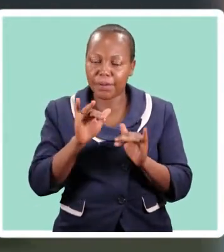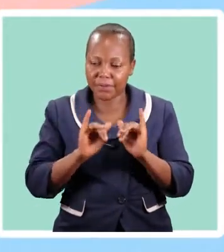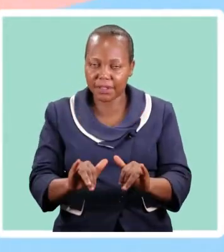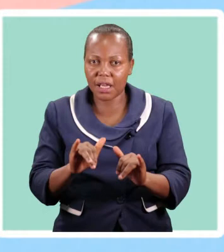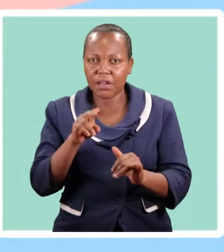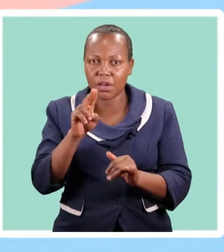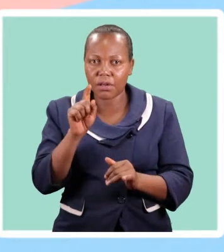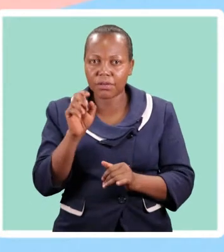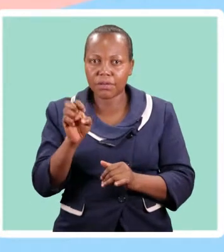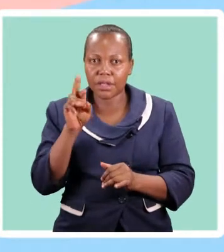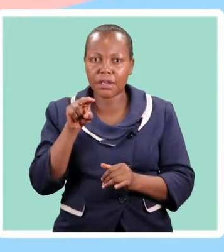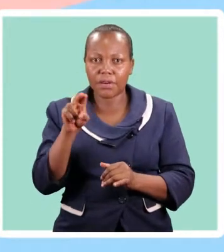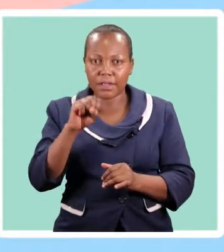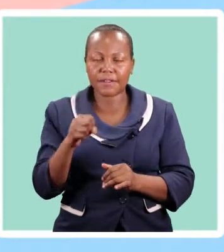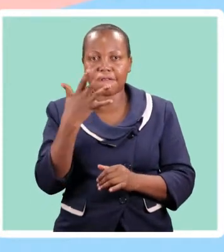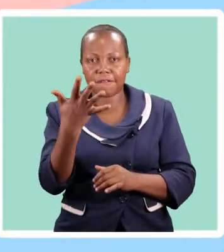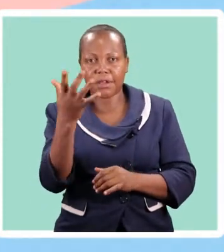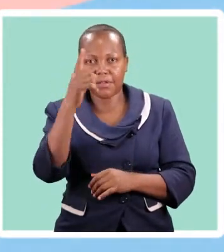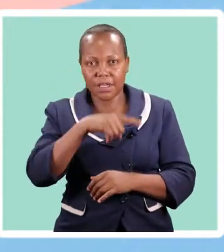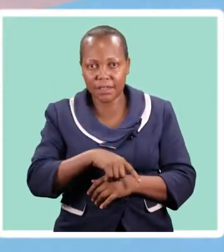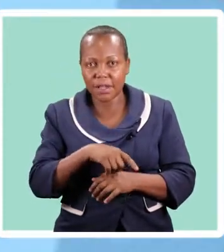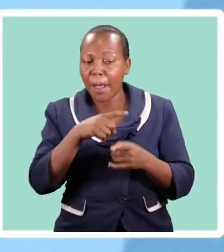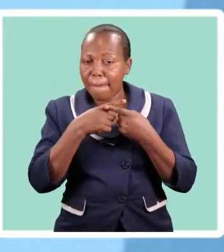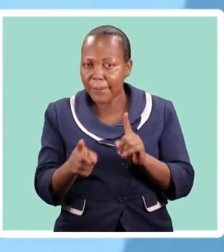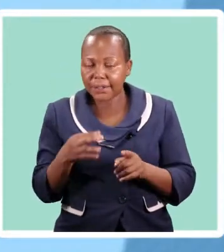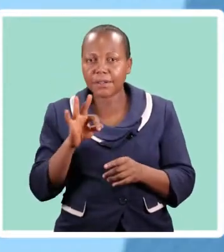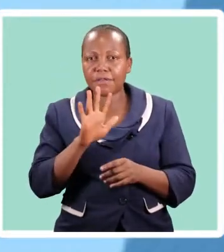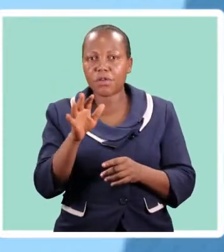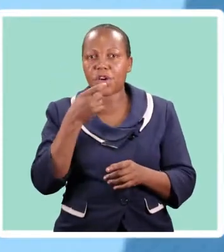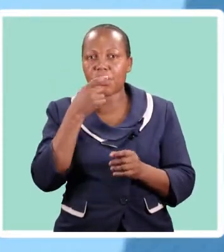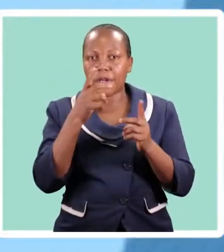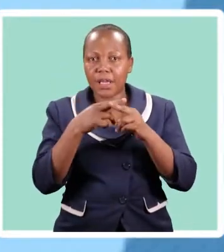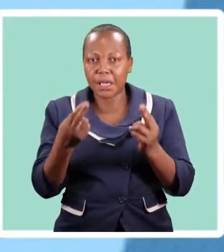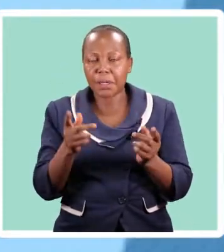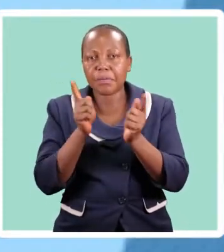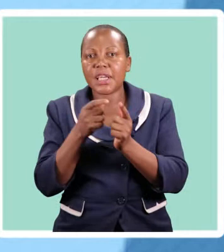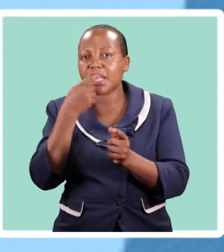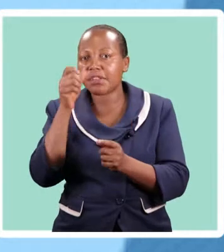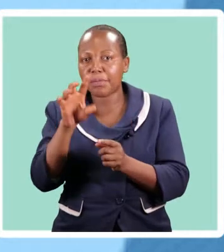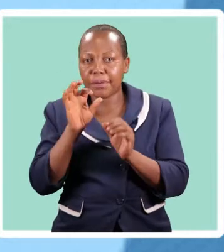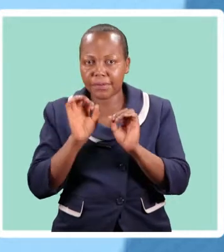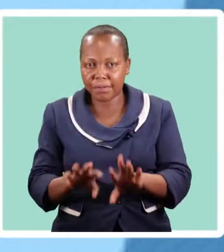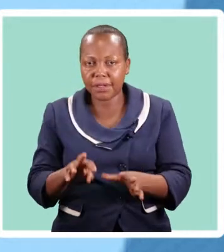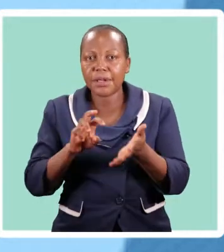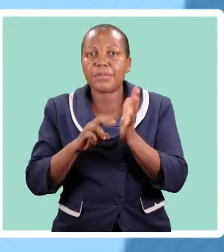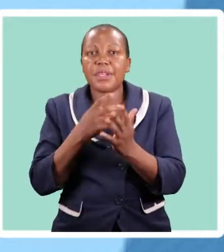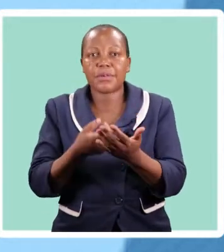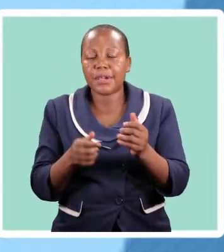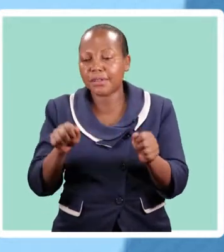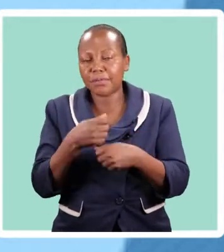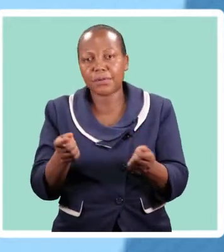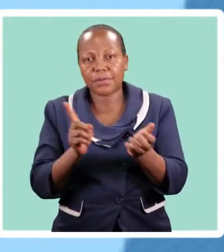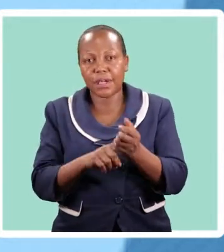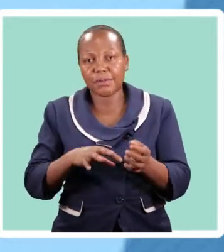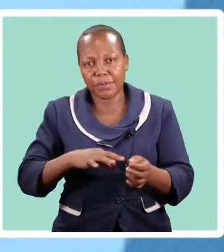But if your released egg meets no sperm, that bed of nutrients, blood, and the egg will leave the body over the next few